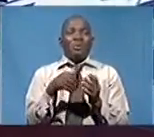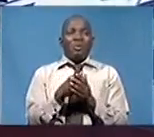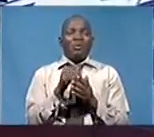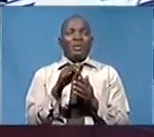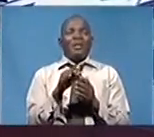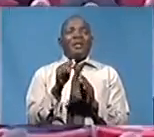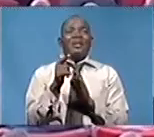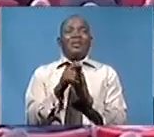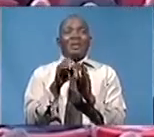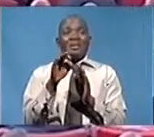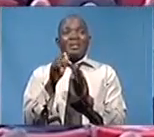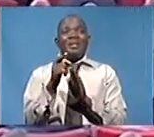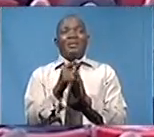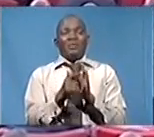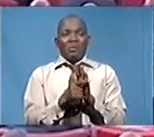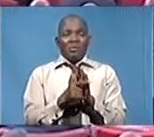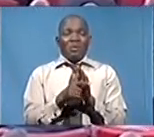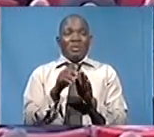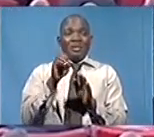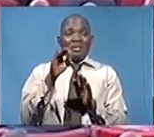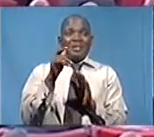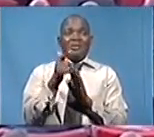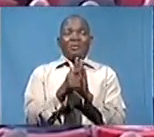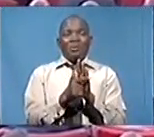I think Regulation